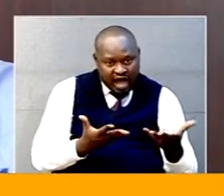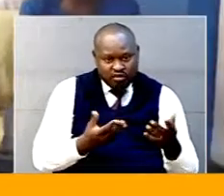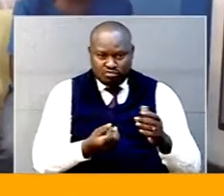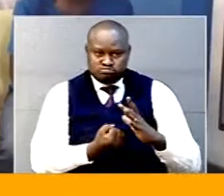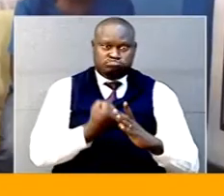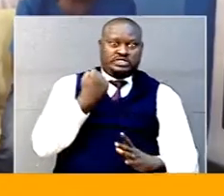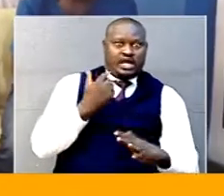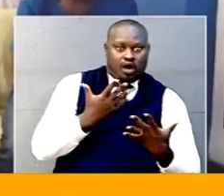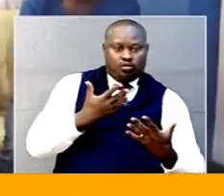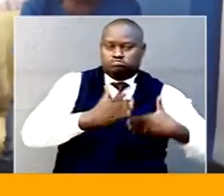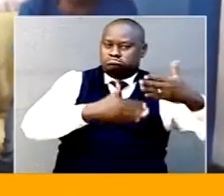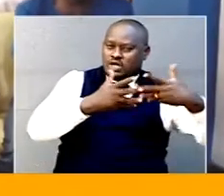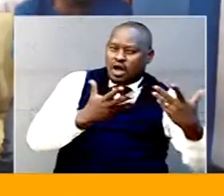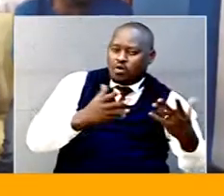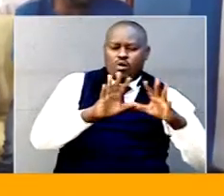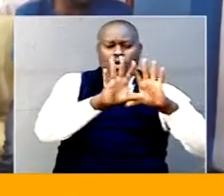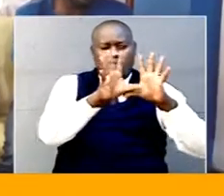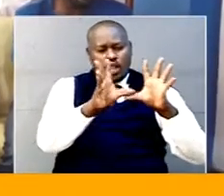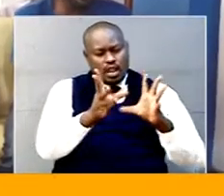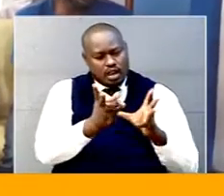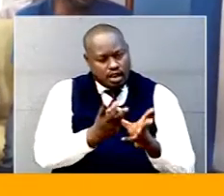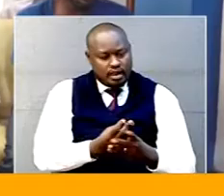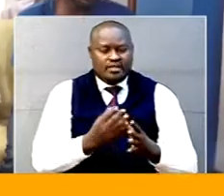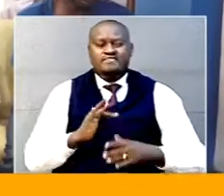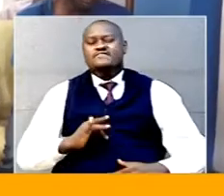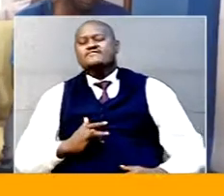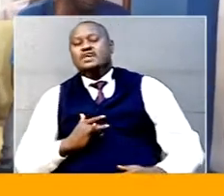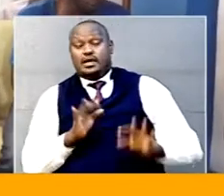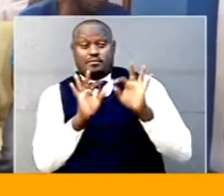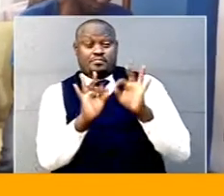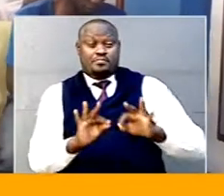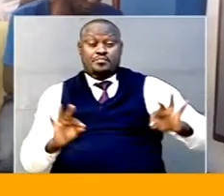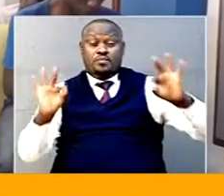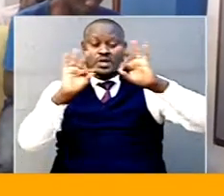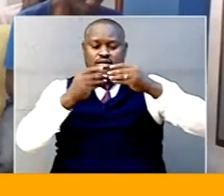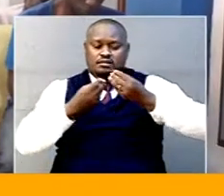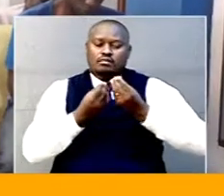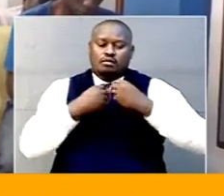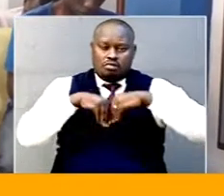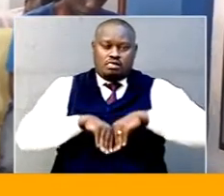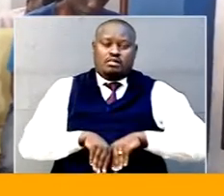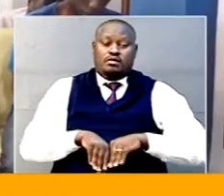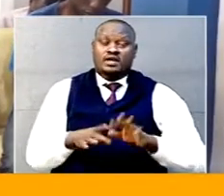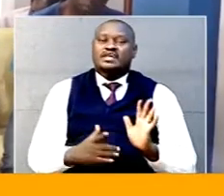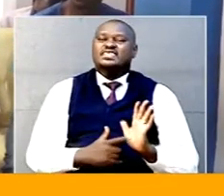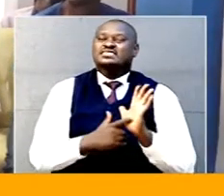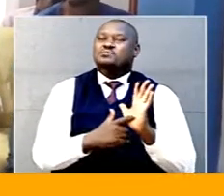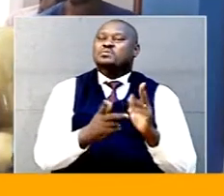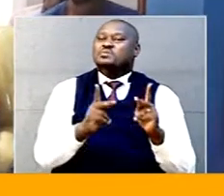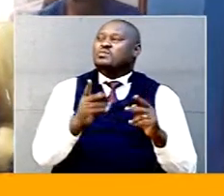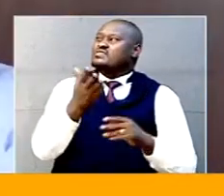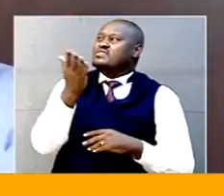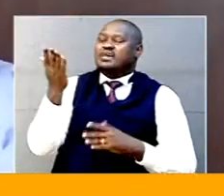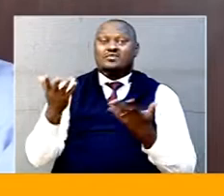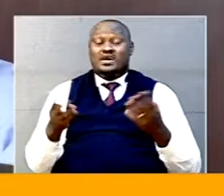a new way, all those lessons, we felt, how many people will ever be in a business school who are running